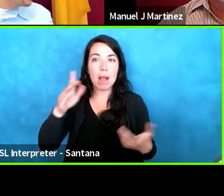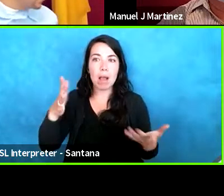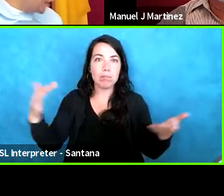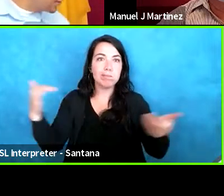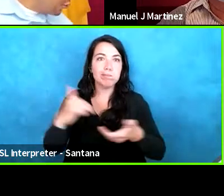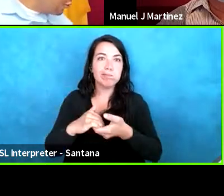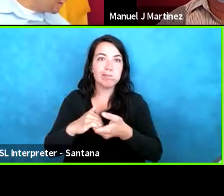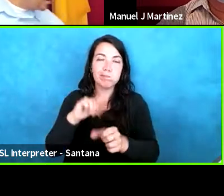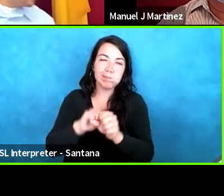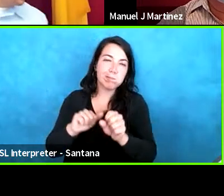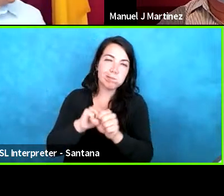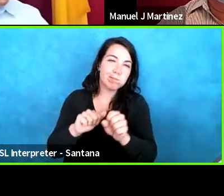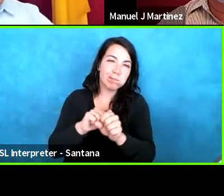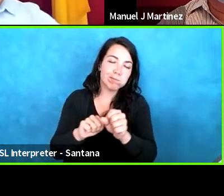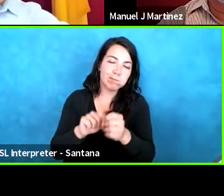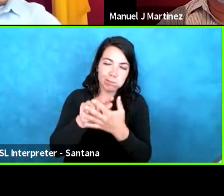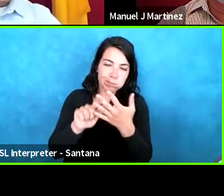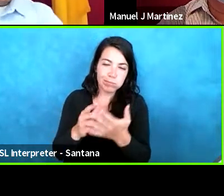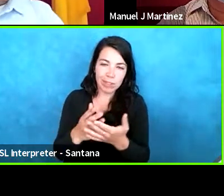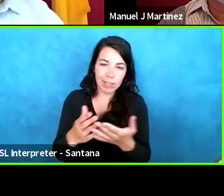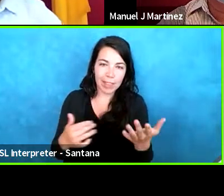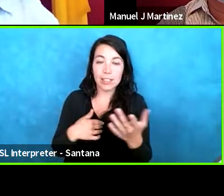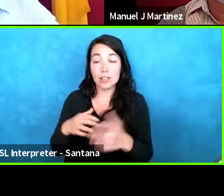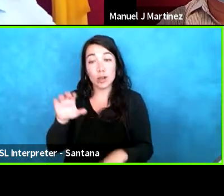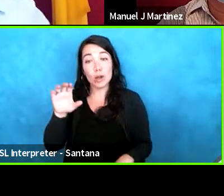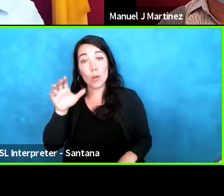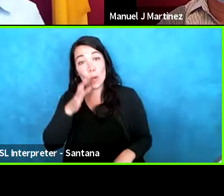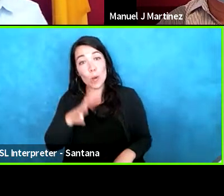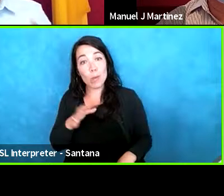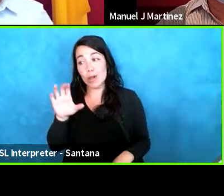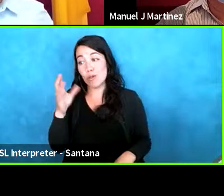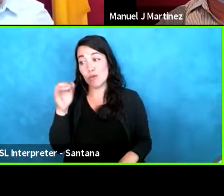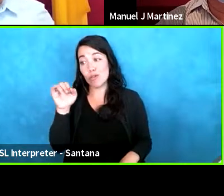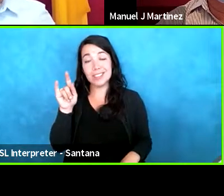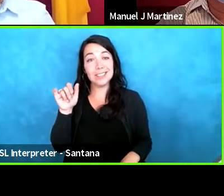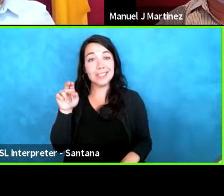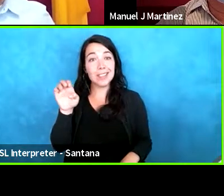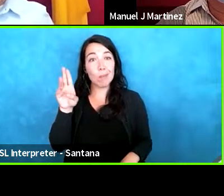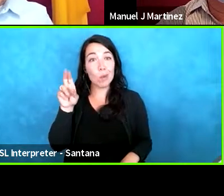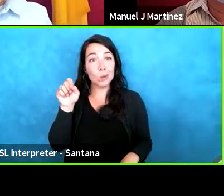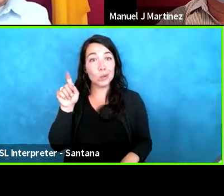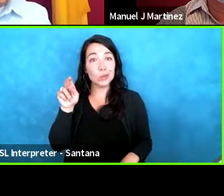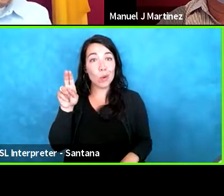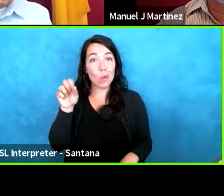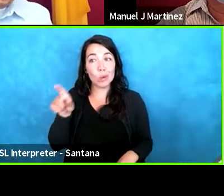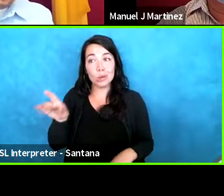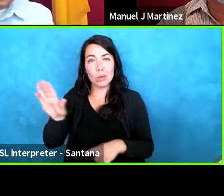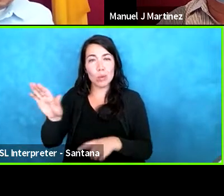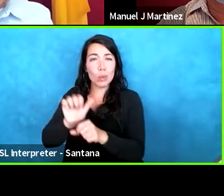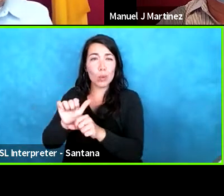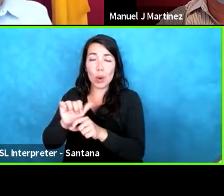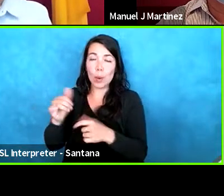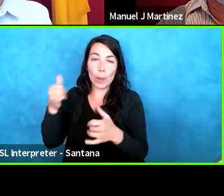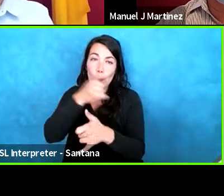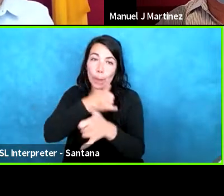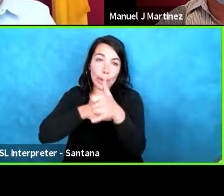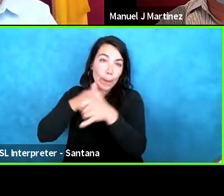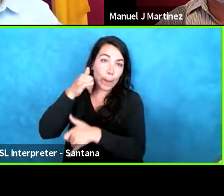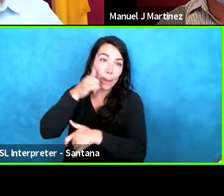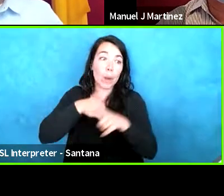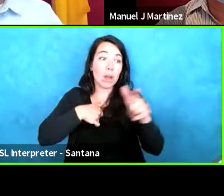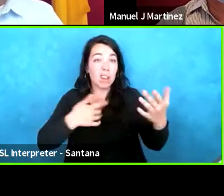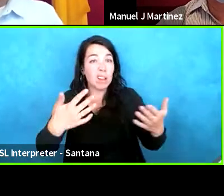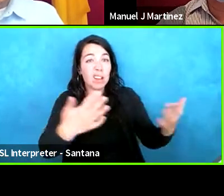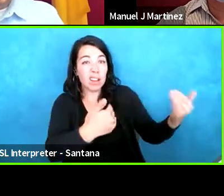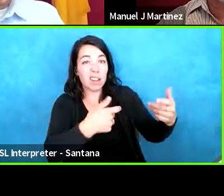Commissioner Christine Bustos in the collaboration that she has had with us in regards to bringing Rio Riba